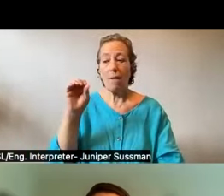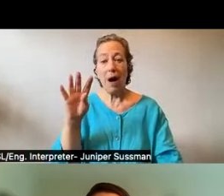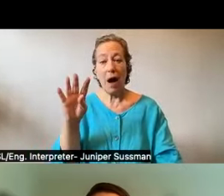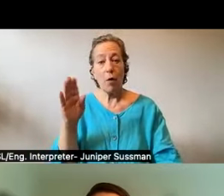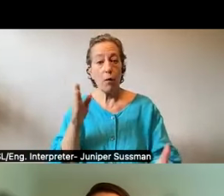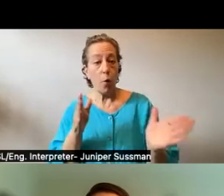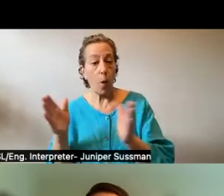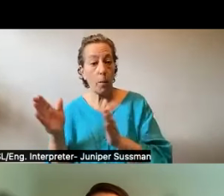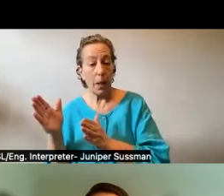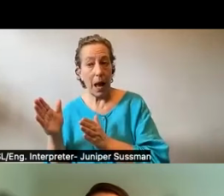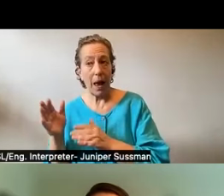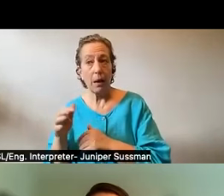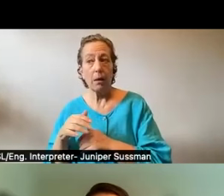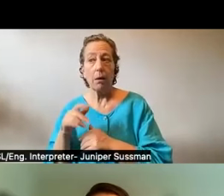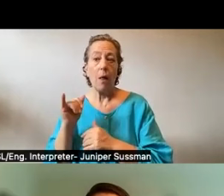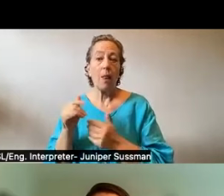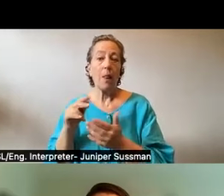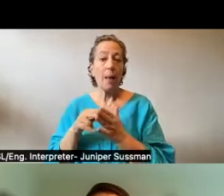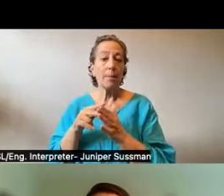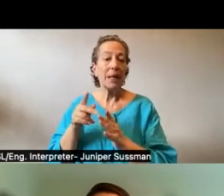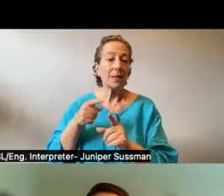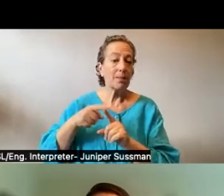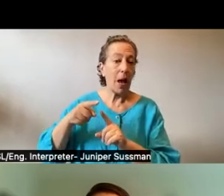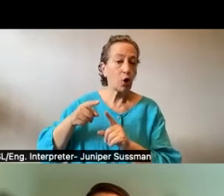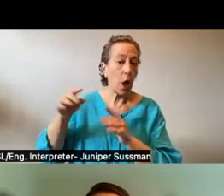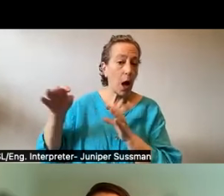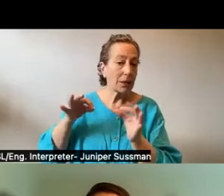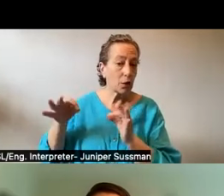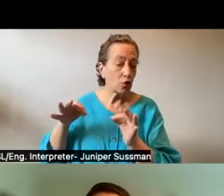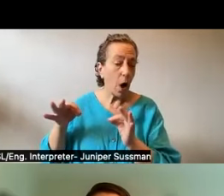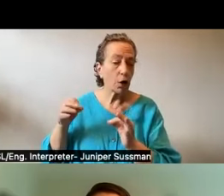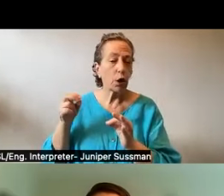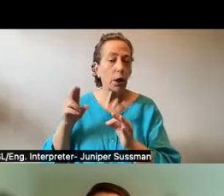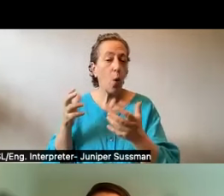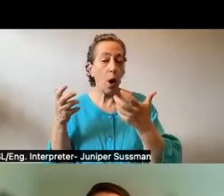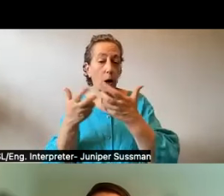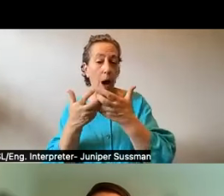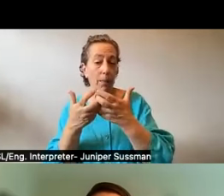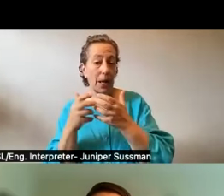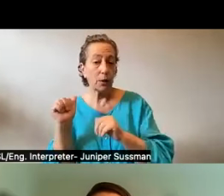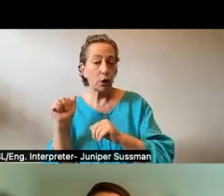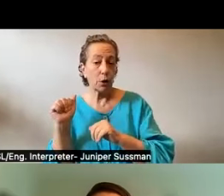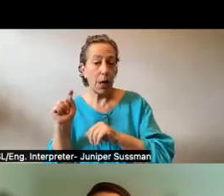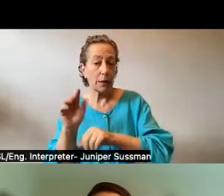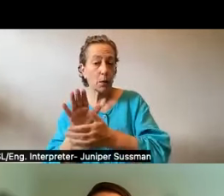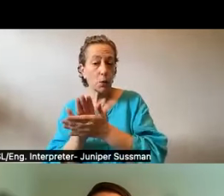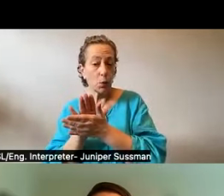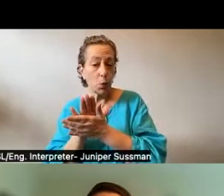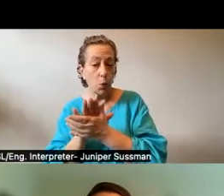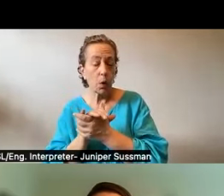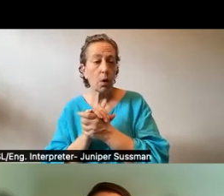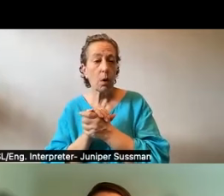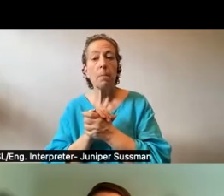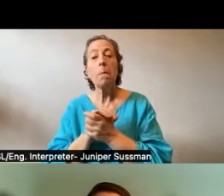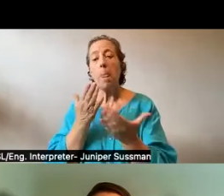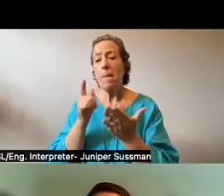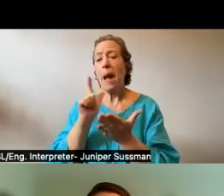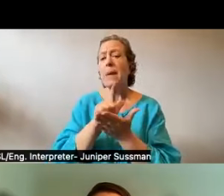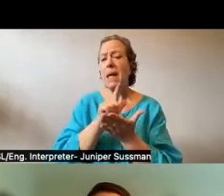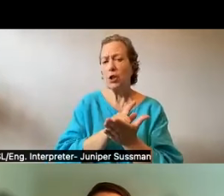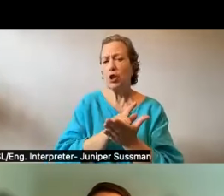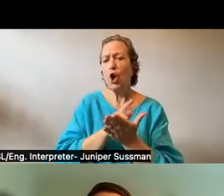needs specialized instruction or accommodations at school, an attorney may work to get those services